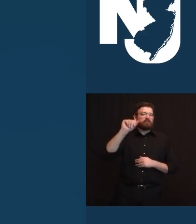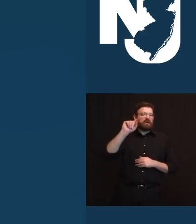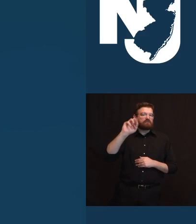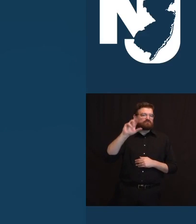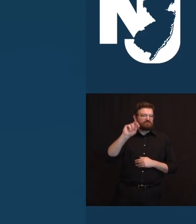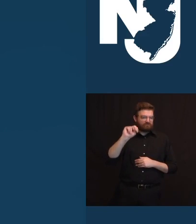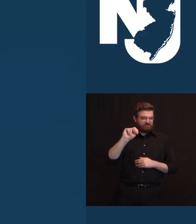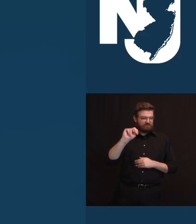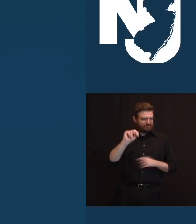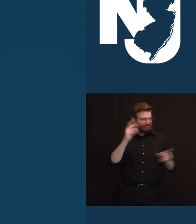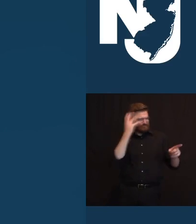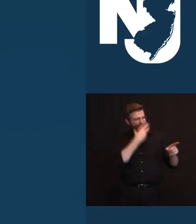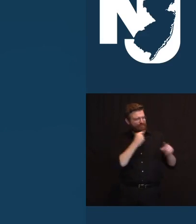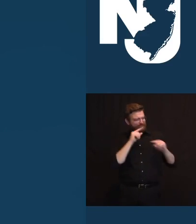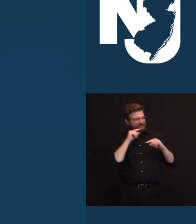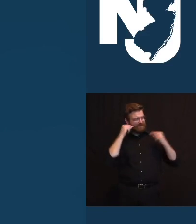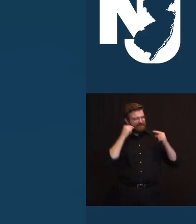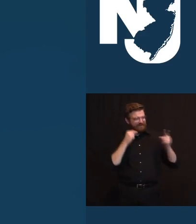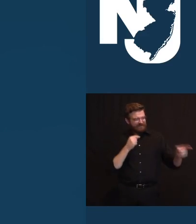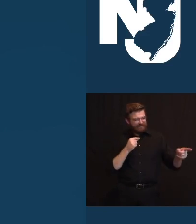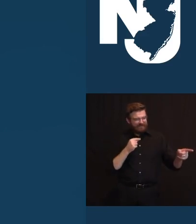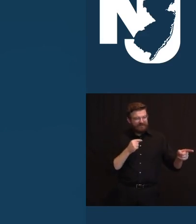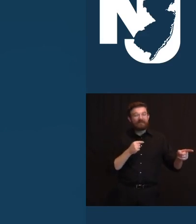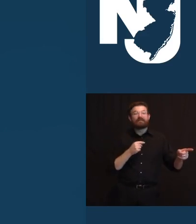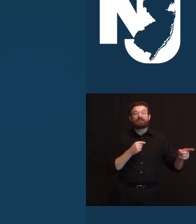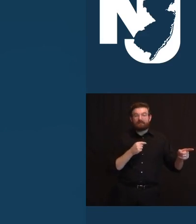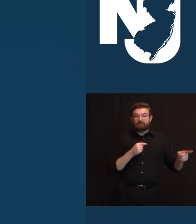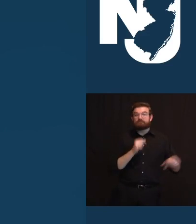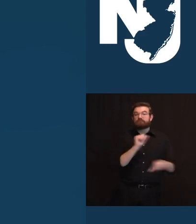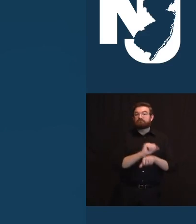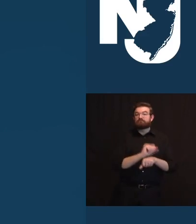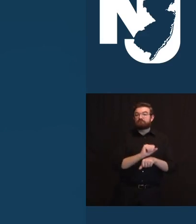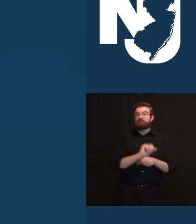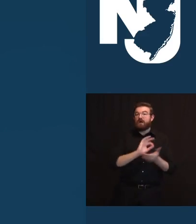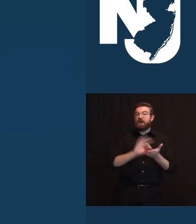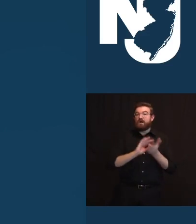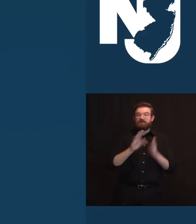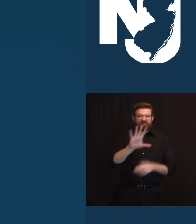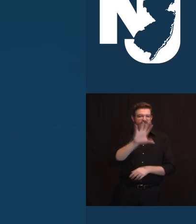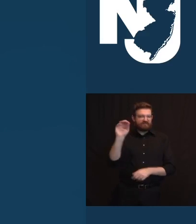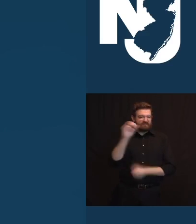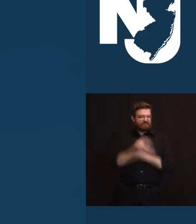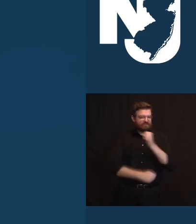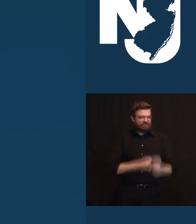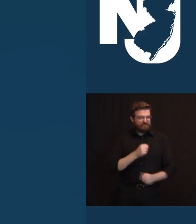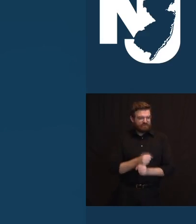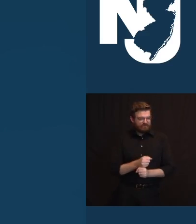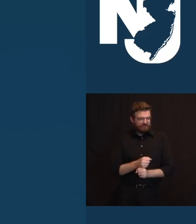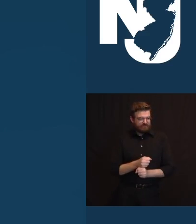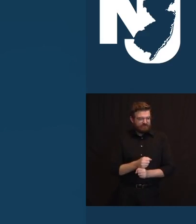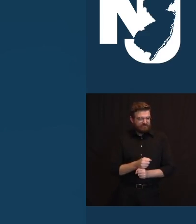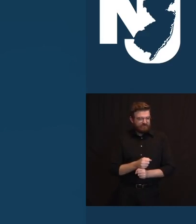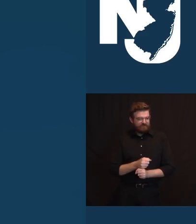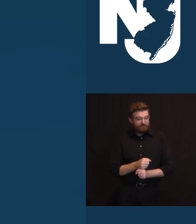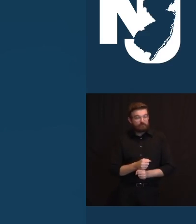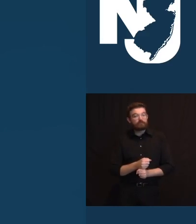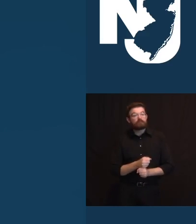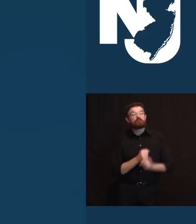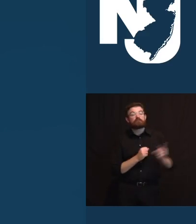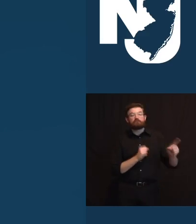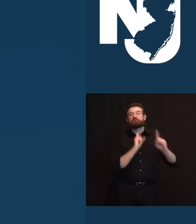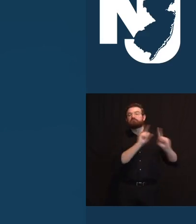50 years. She was a woman deeply devoted to her Catholic faith and was a parishioner of St. Catherine's Roman Catholic Church